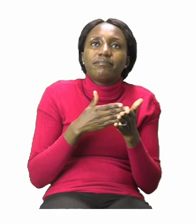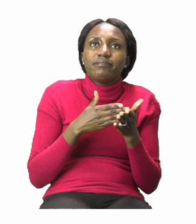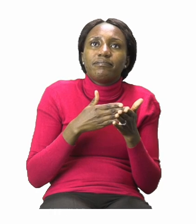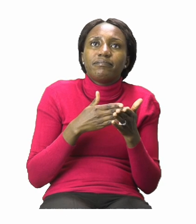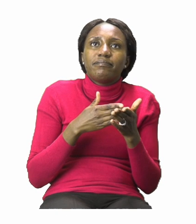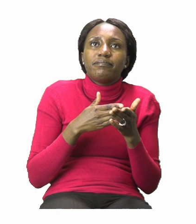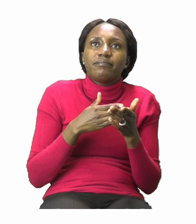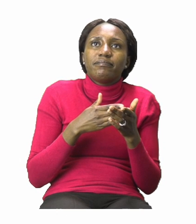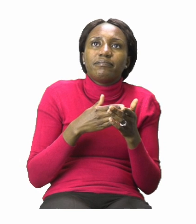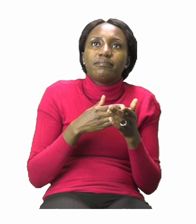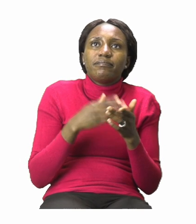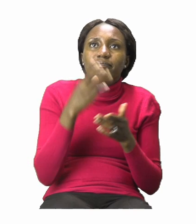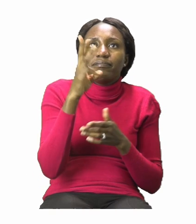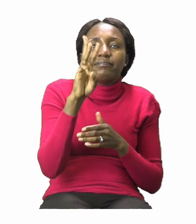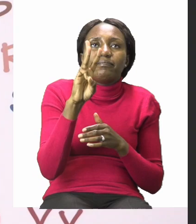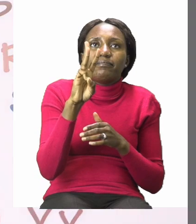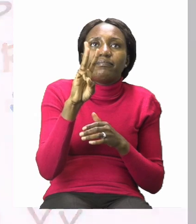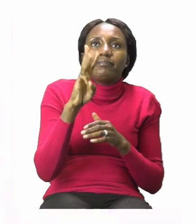page 6.